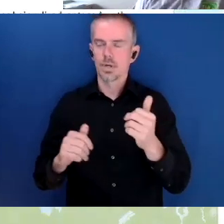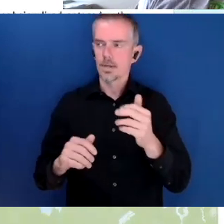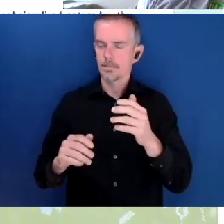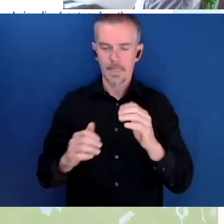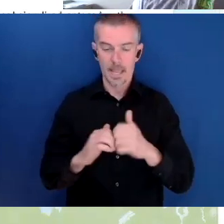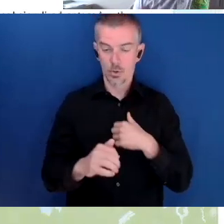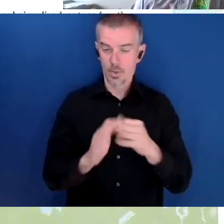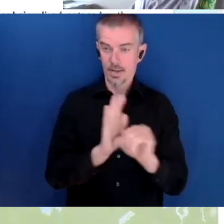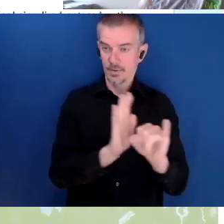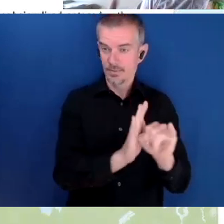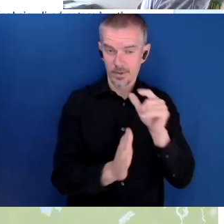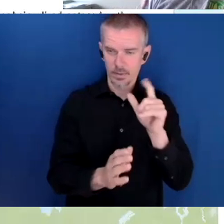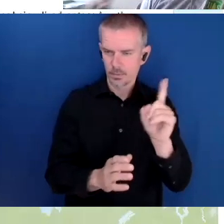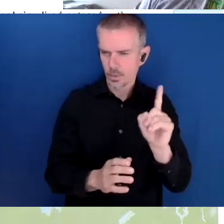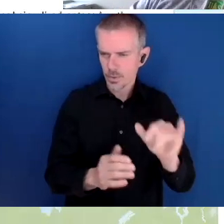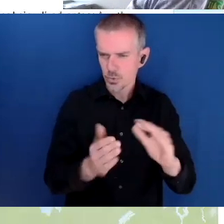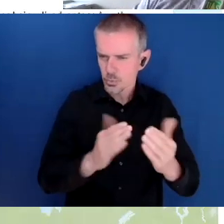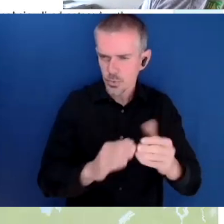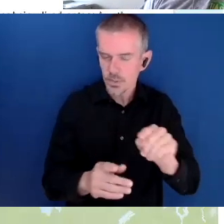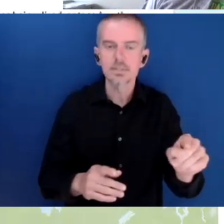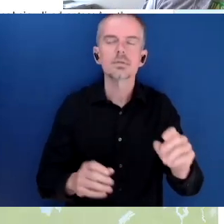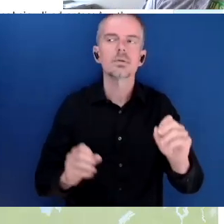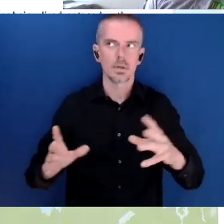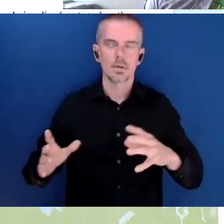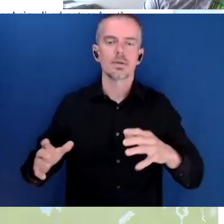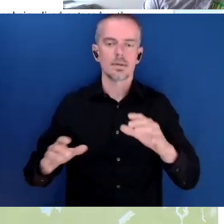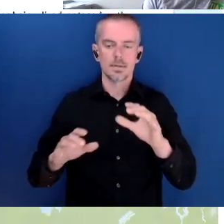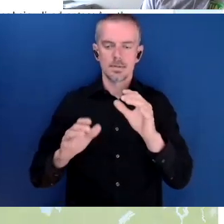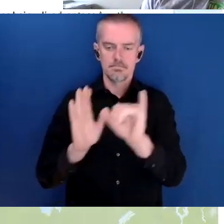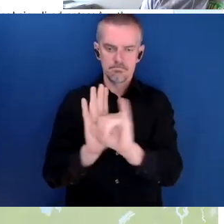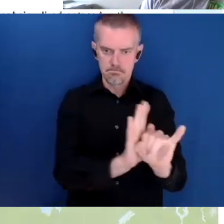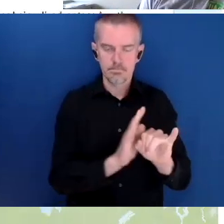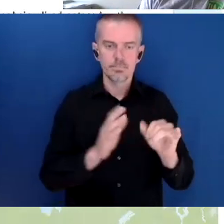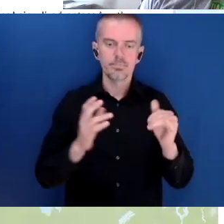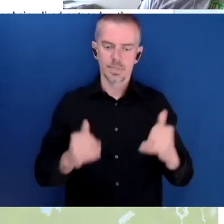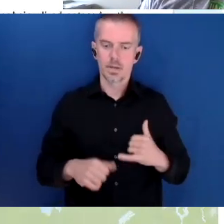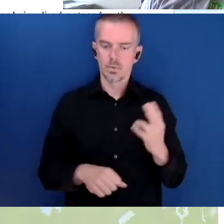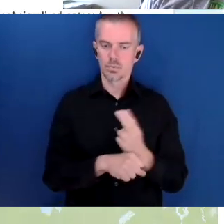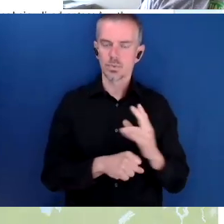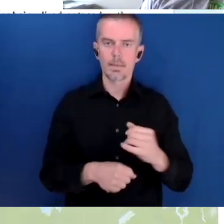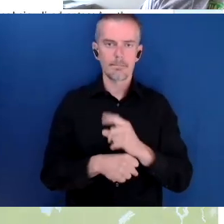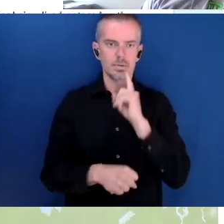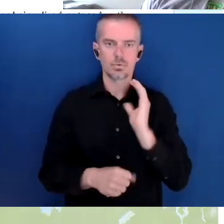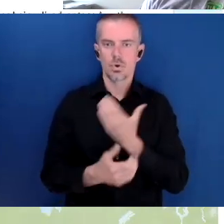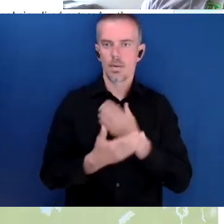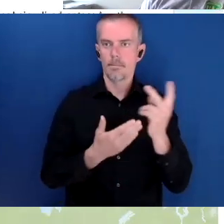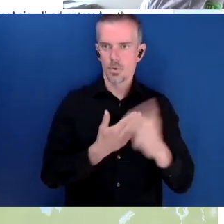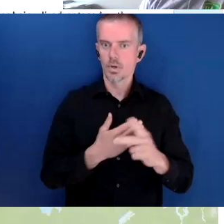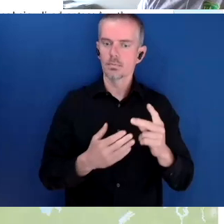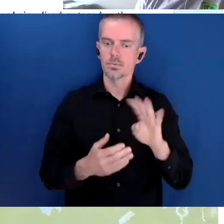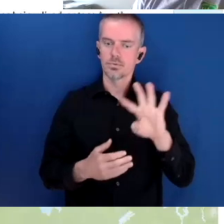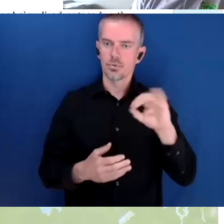identify those, and we're kind of now implementing that and making sure that our programs are matching those policy